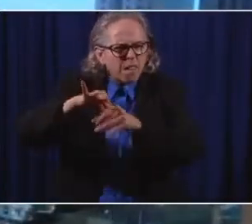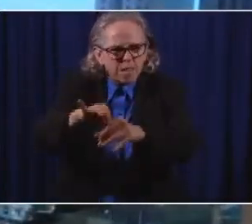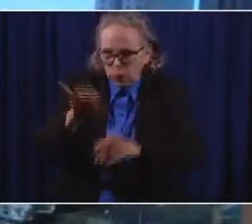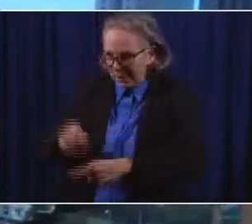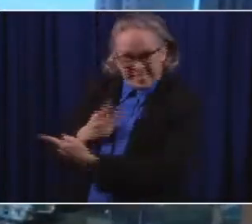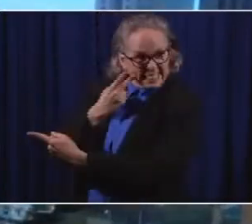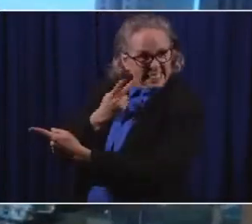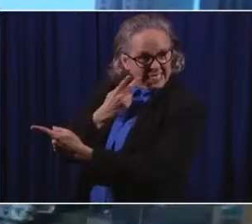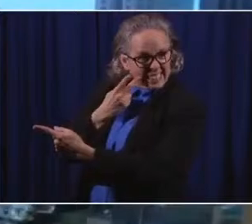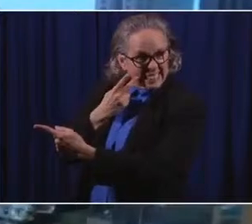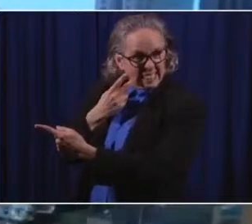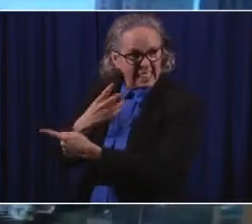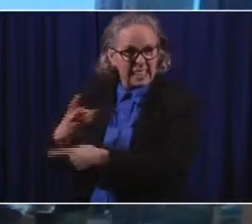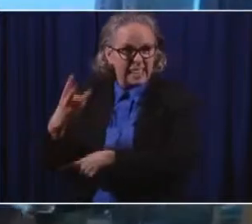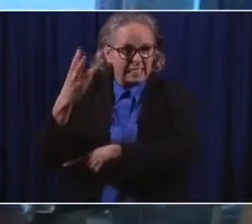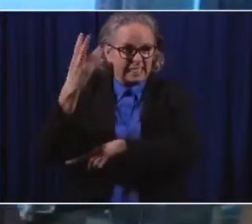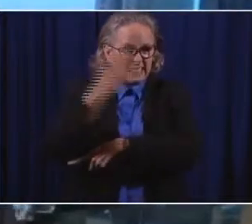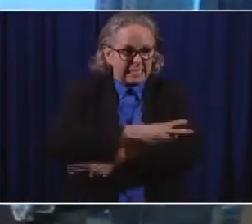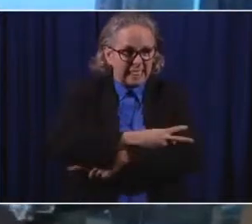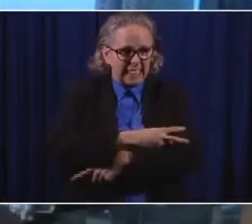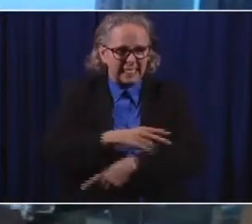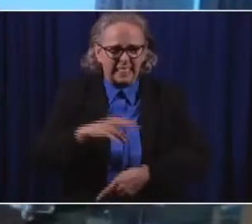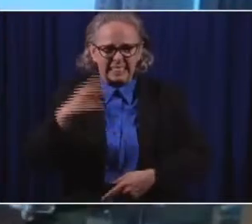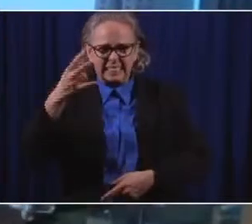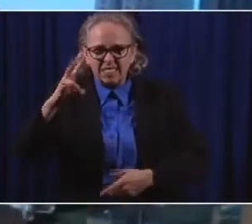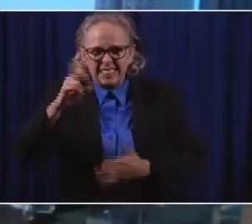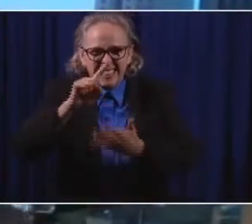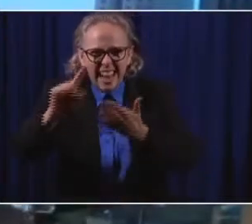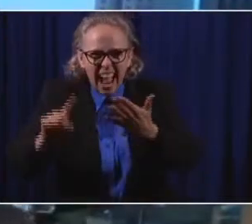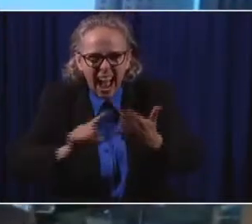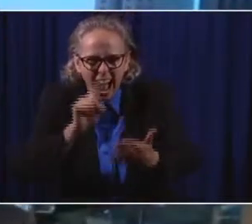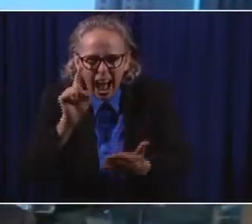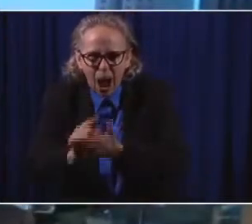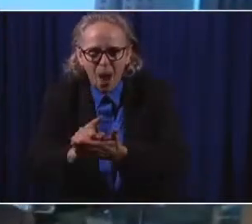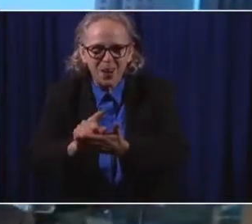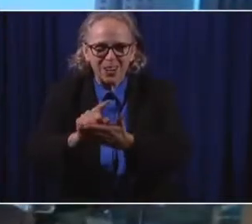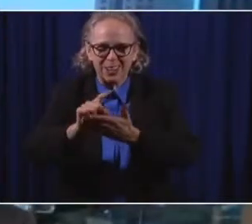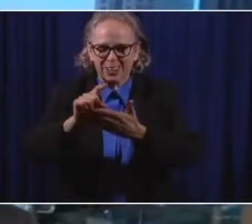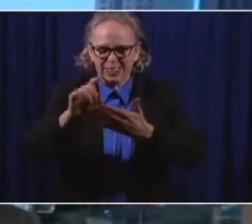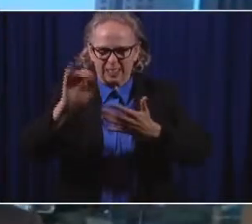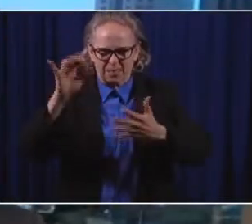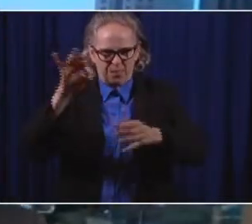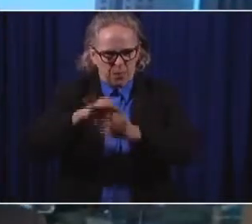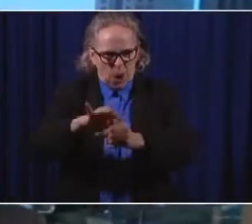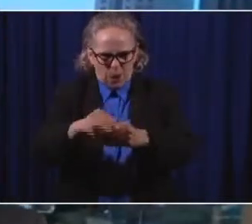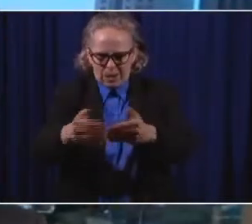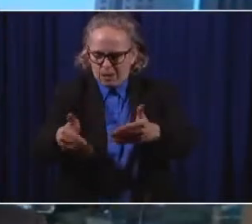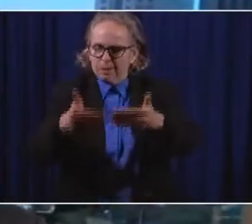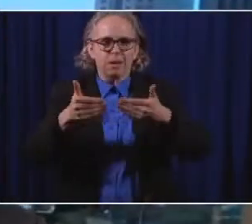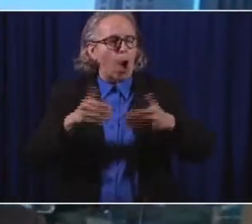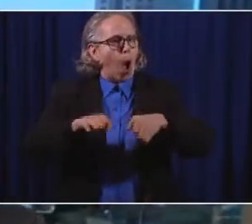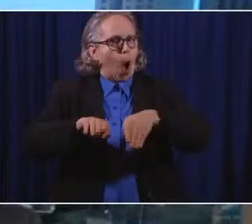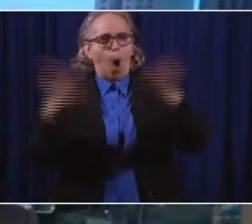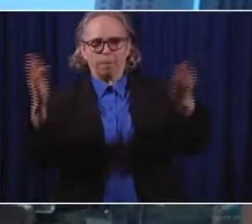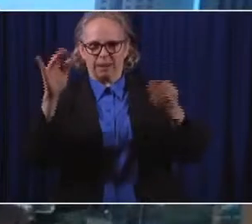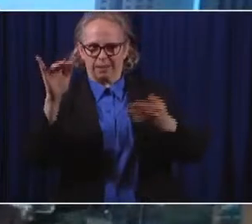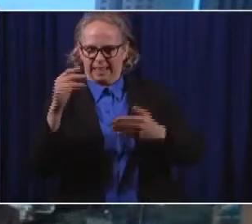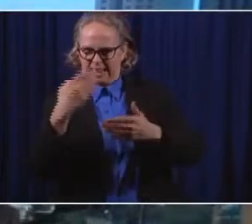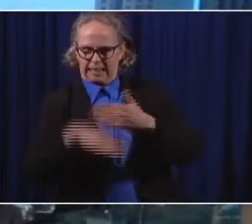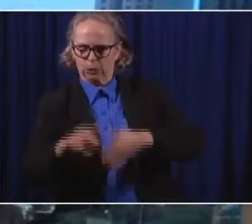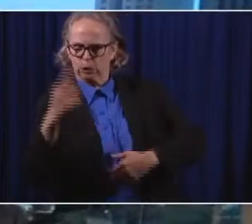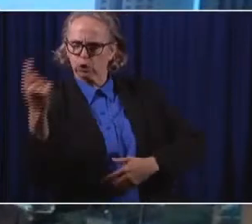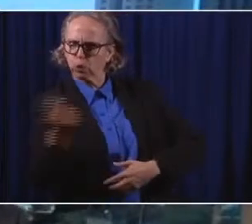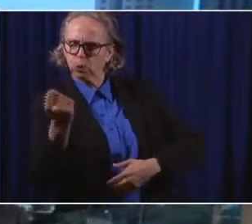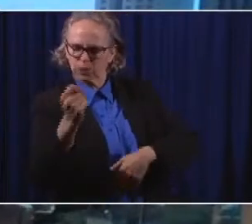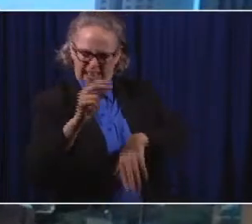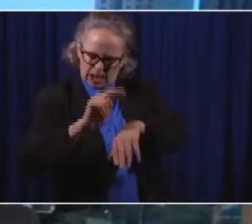17 hours, 29 minutes, and 40 seconds until the polls open on the morning of Tuesday, November 3rd. And there are a couple